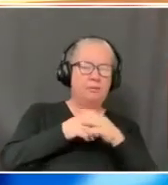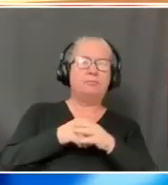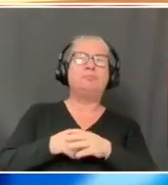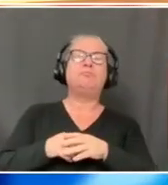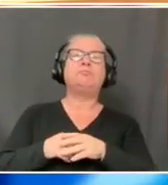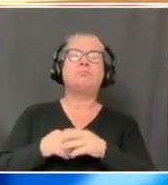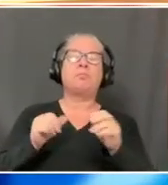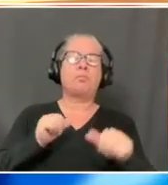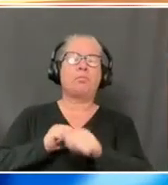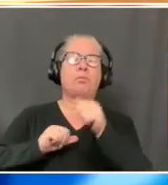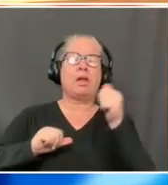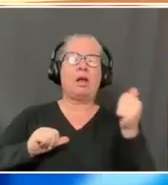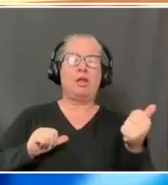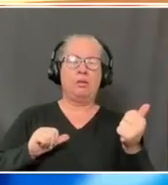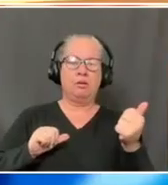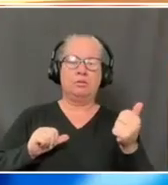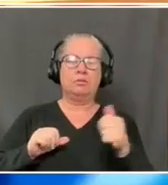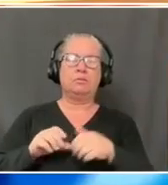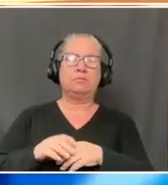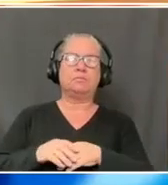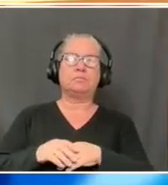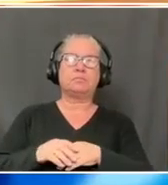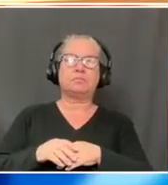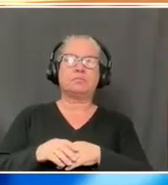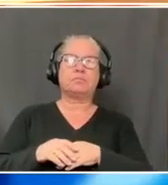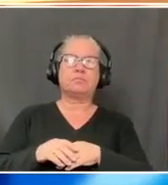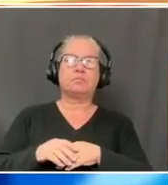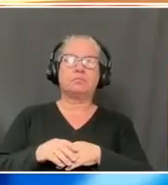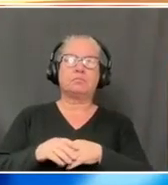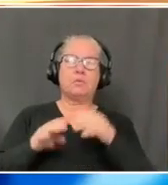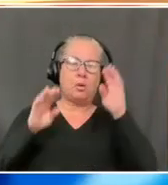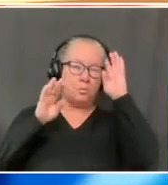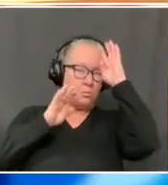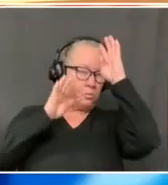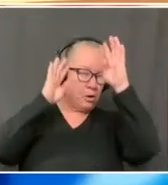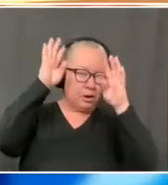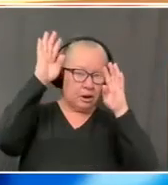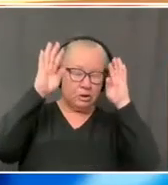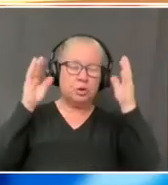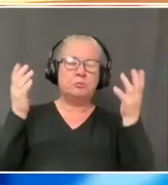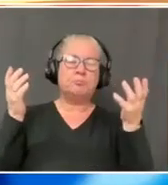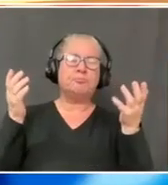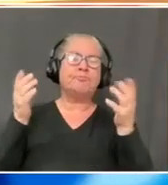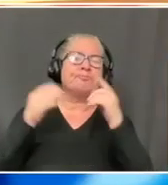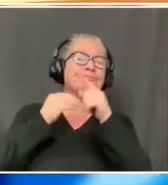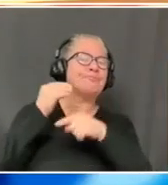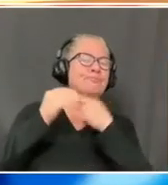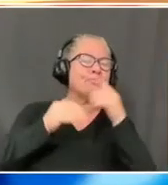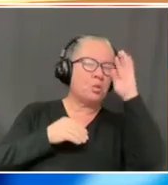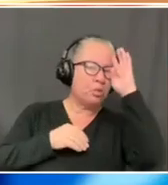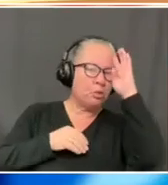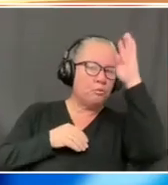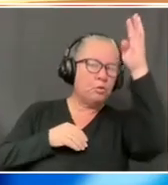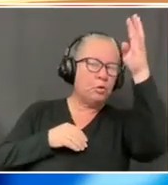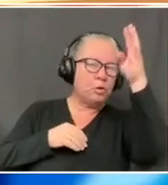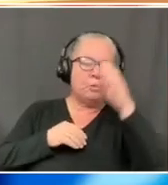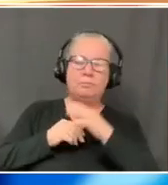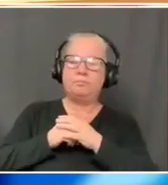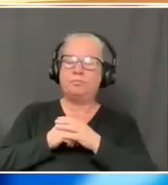making a prediction, I guess, of what it's going to look like in the future. And so where are